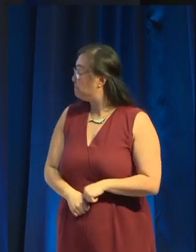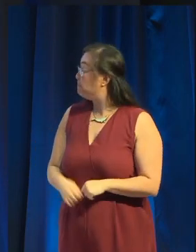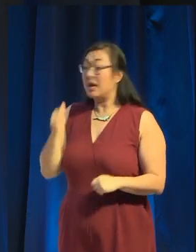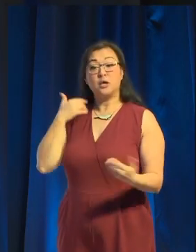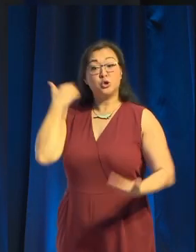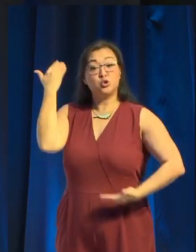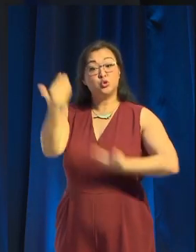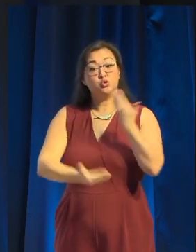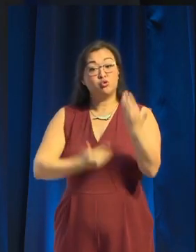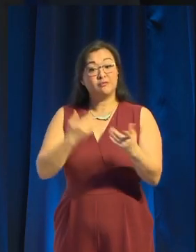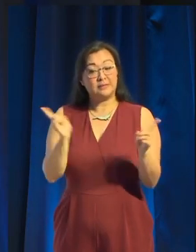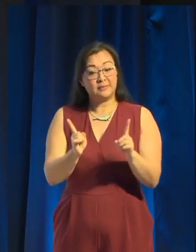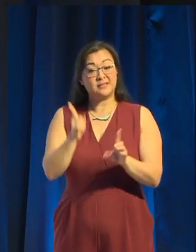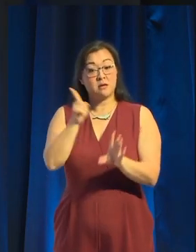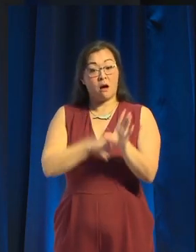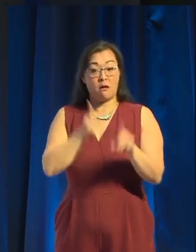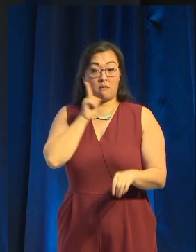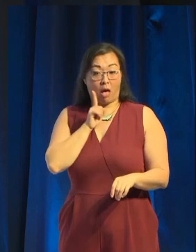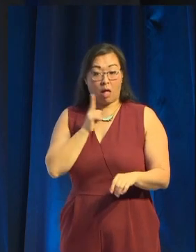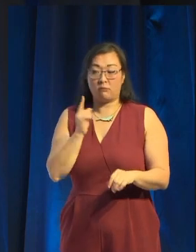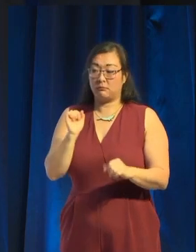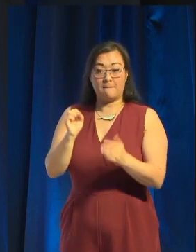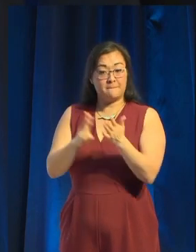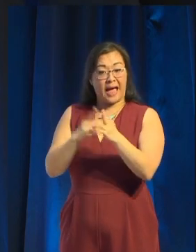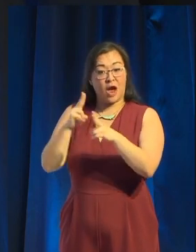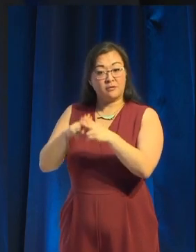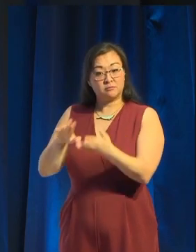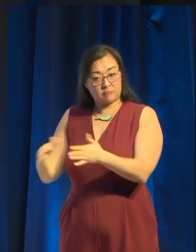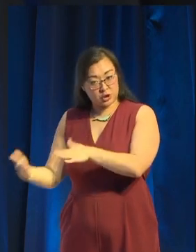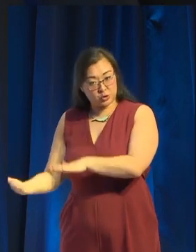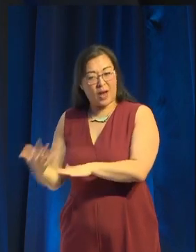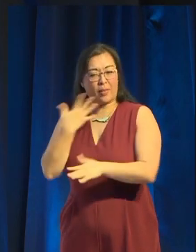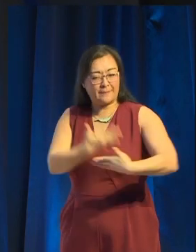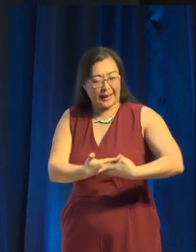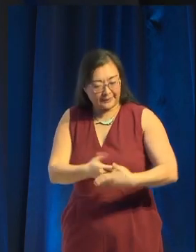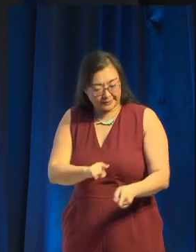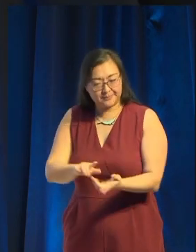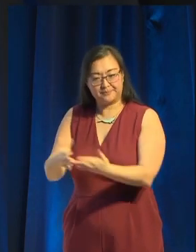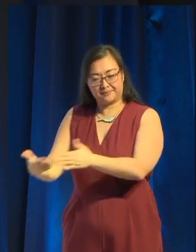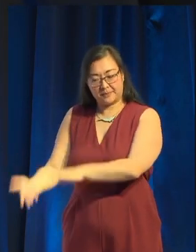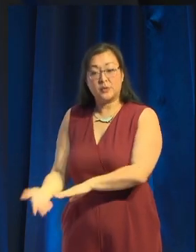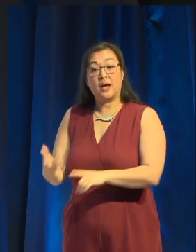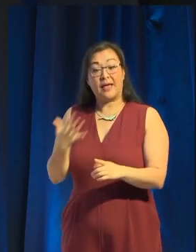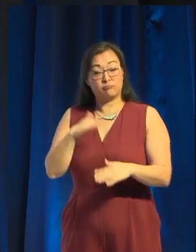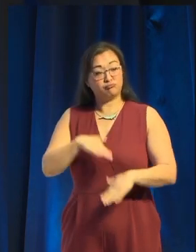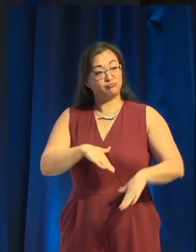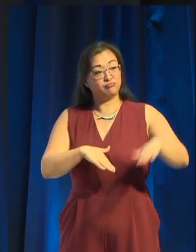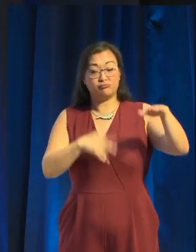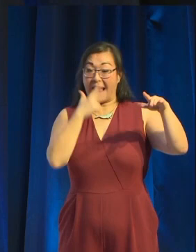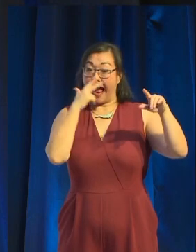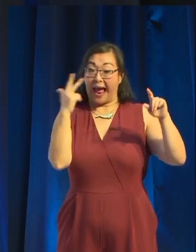who lost her parents when she was a baby. And when she's turning 18, she discovered the